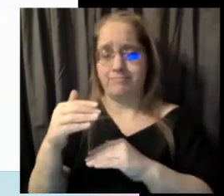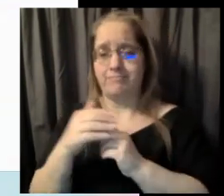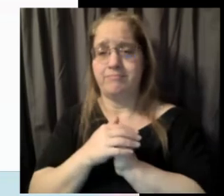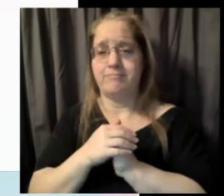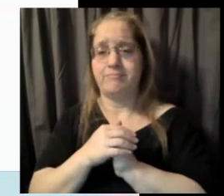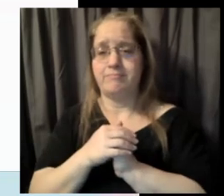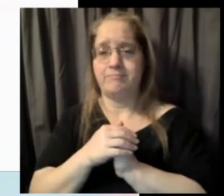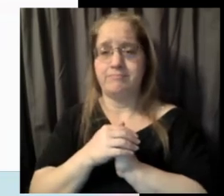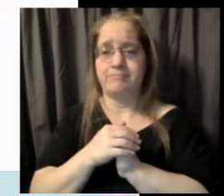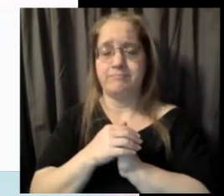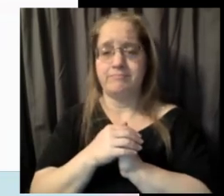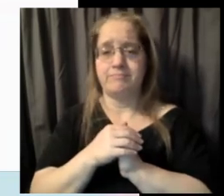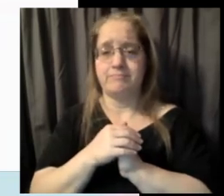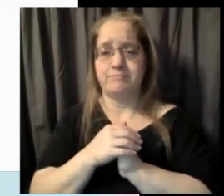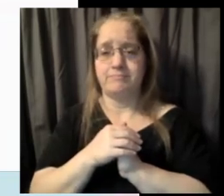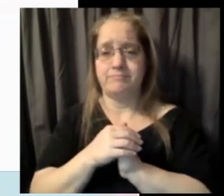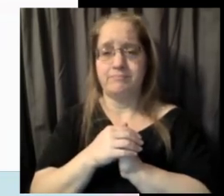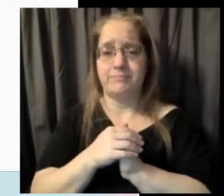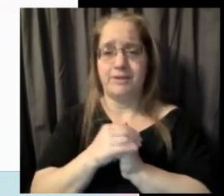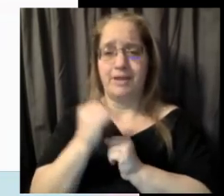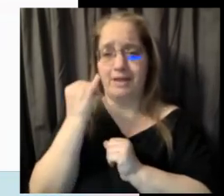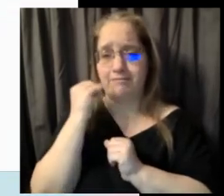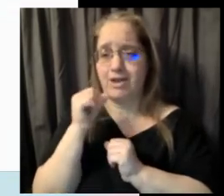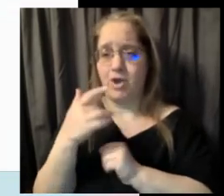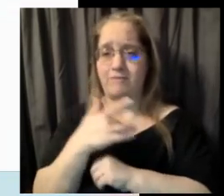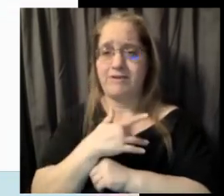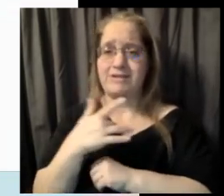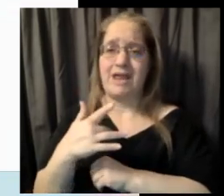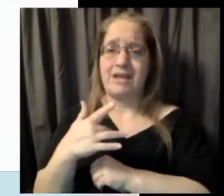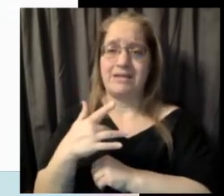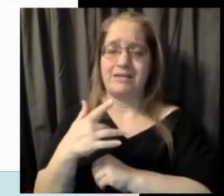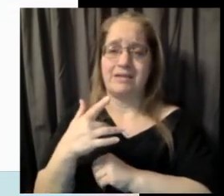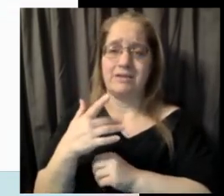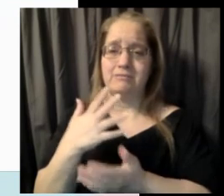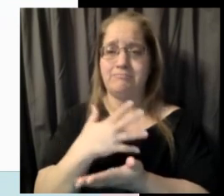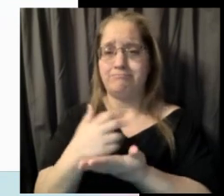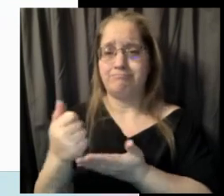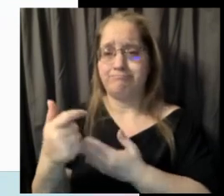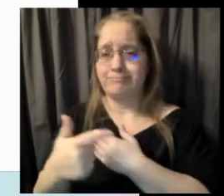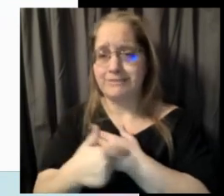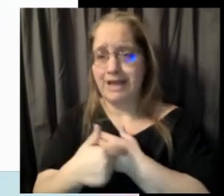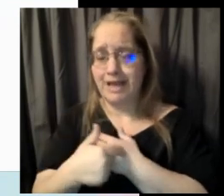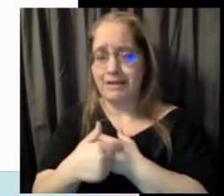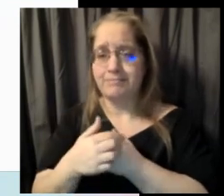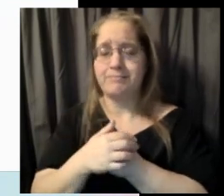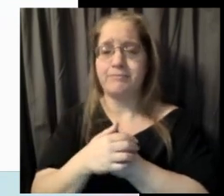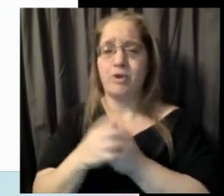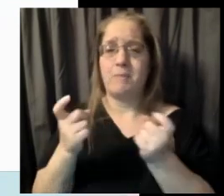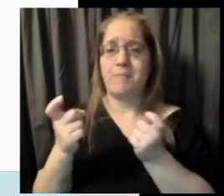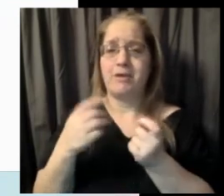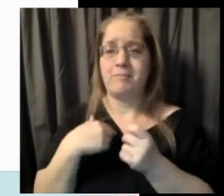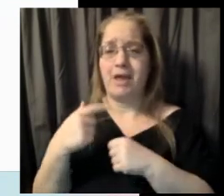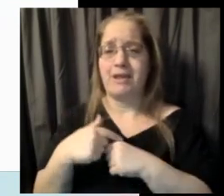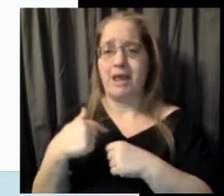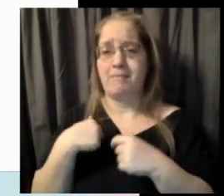timer goes off, I need to move on. Because if I don't, I have a tendency to run over. So just managing my time is a